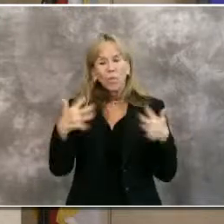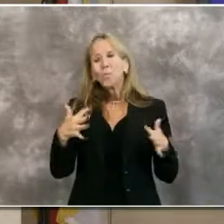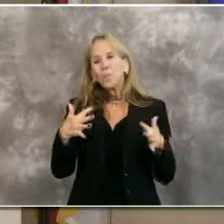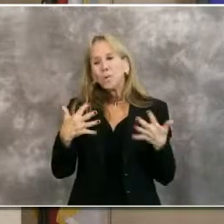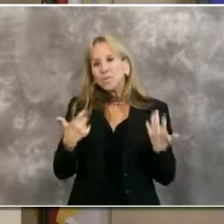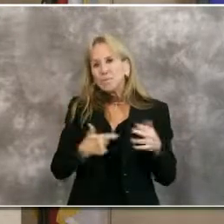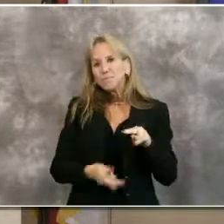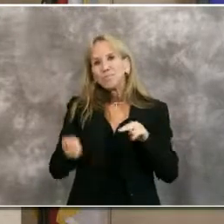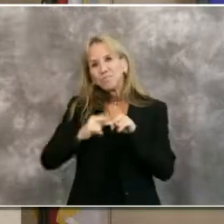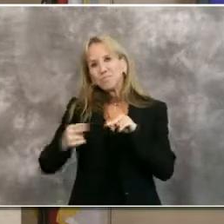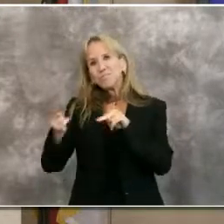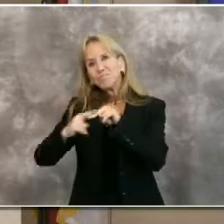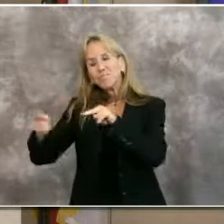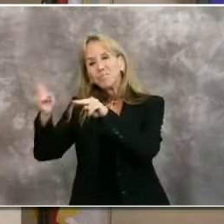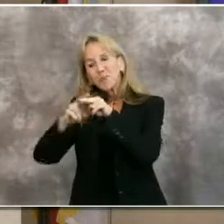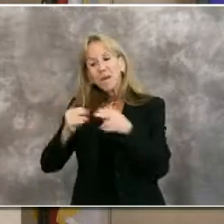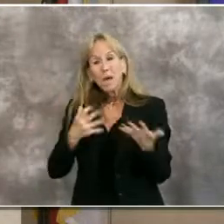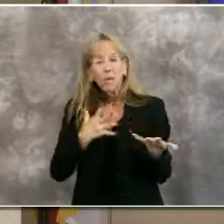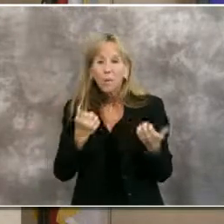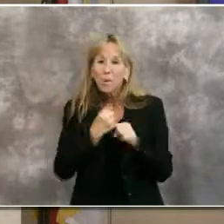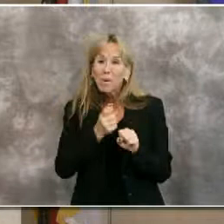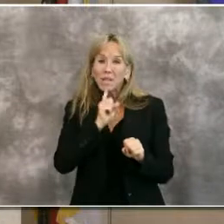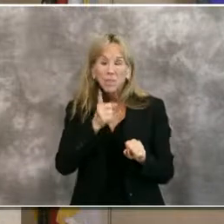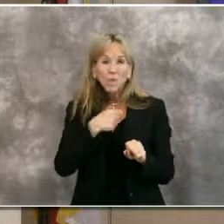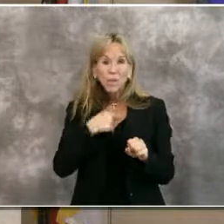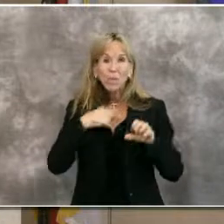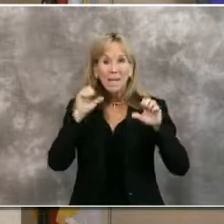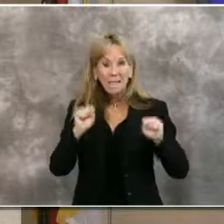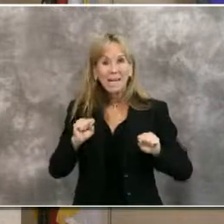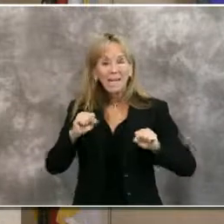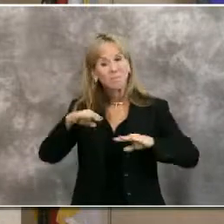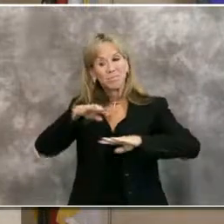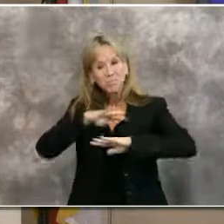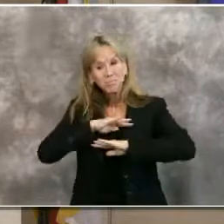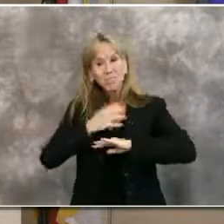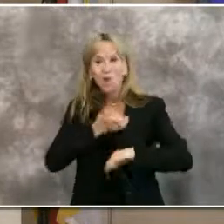important, and we do want to meet our own self-imposed tough